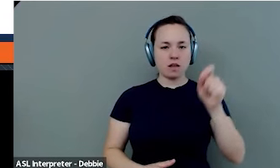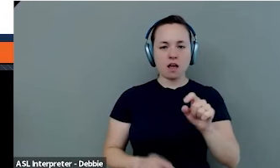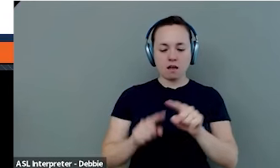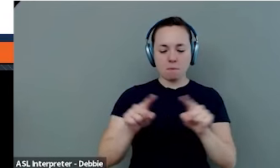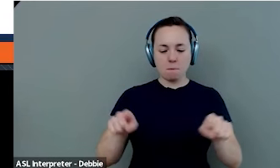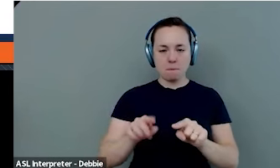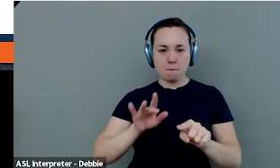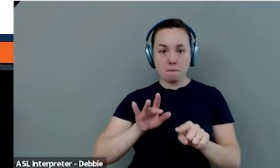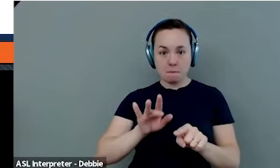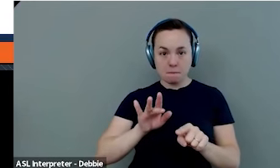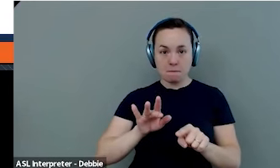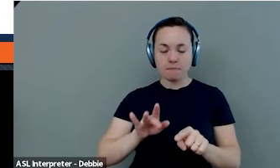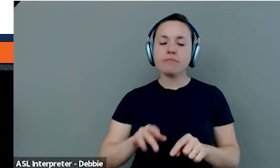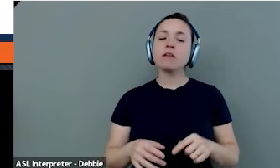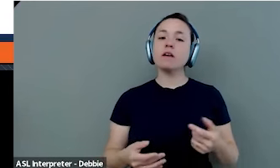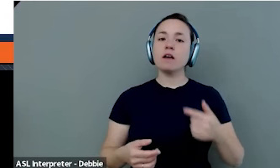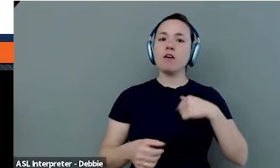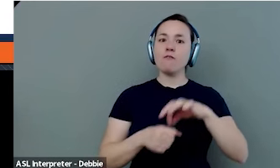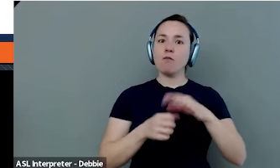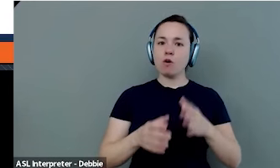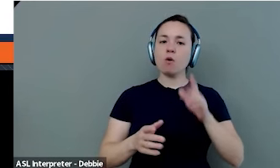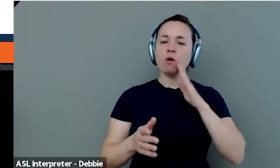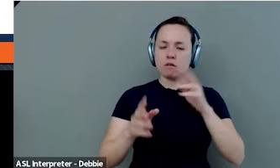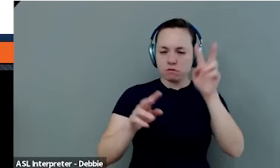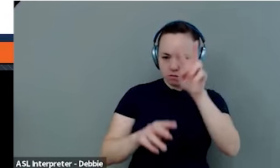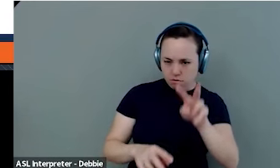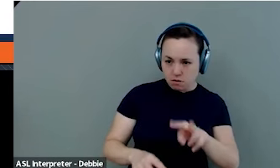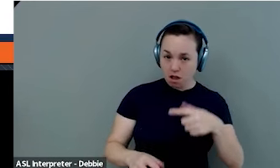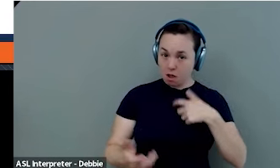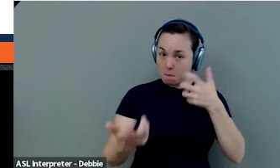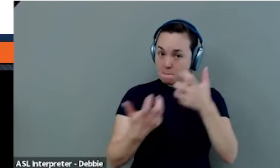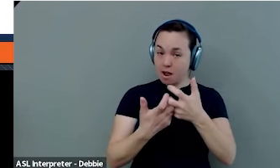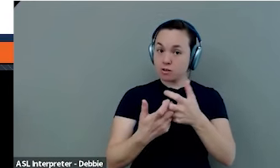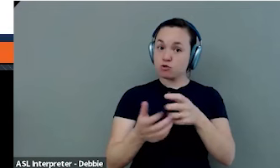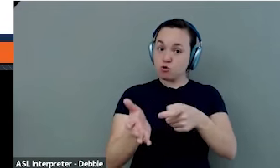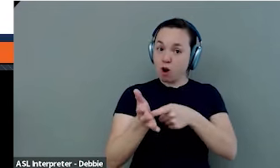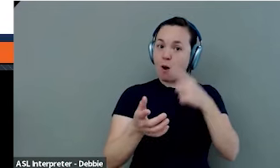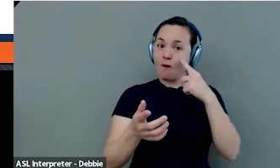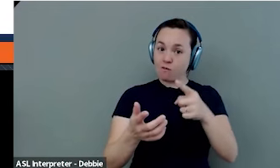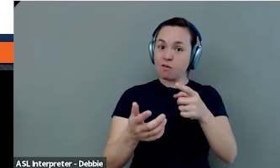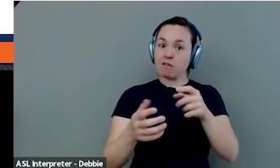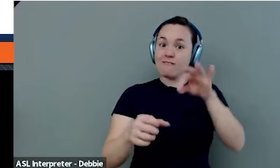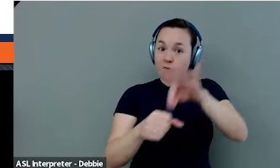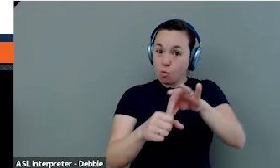The voter will then review and certify they meet eligibility requirements and click the Continue button.